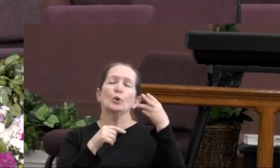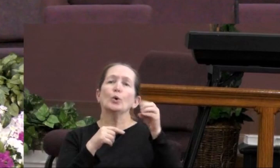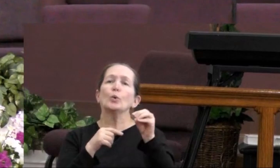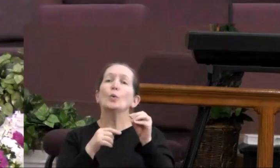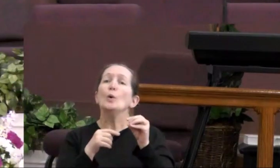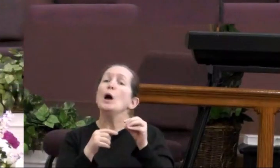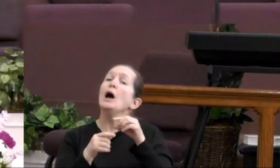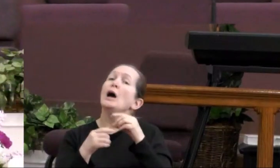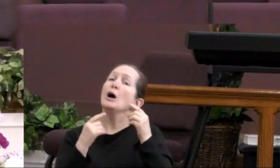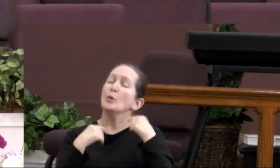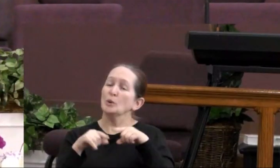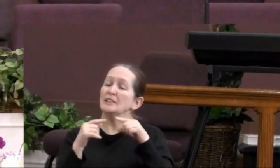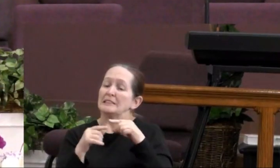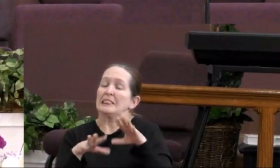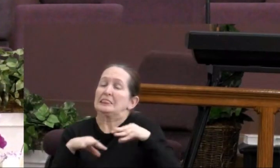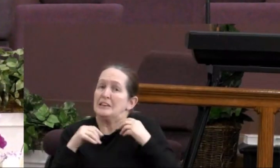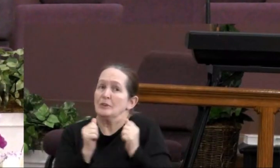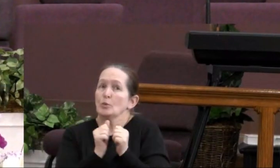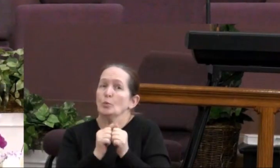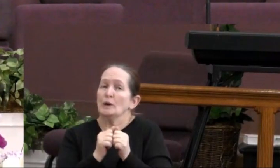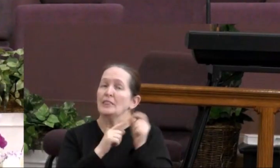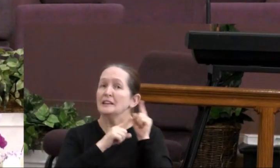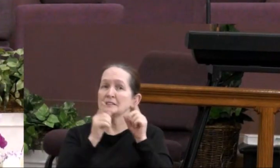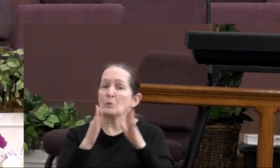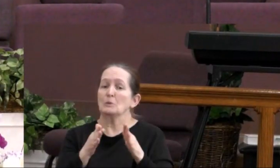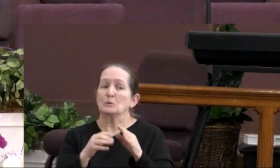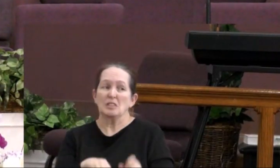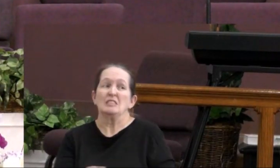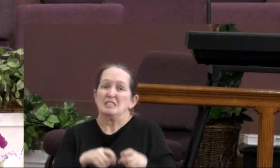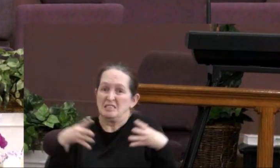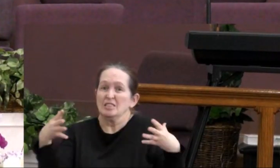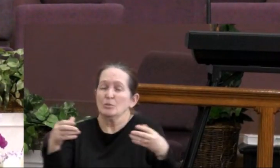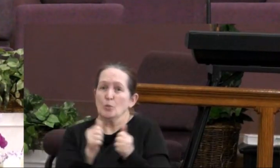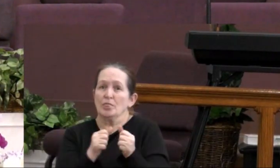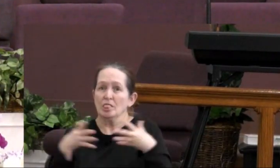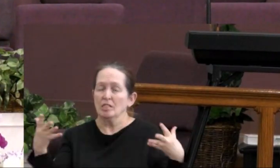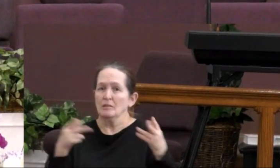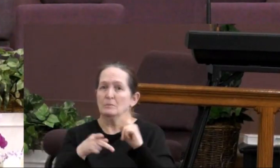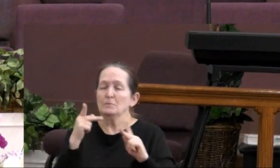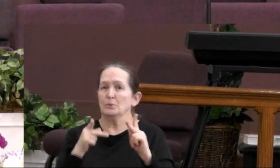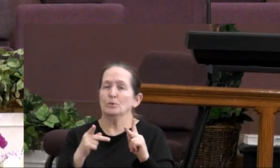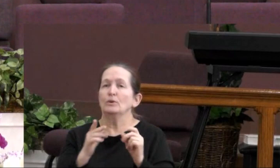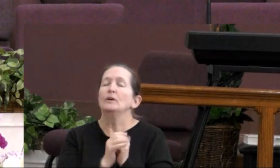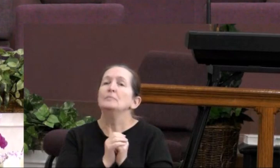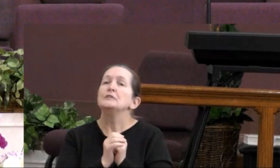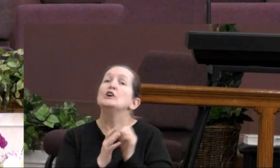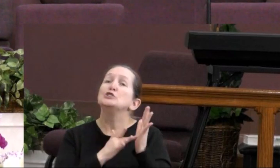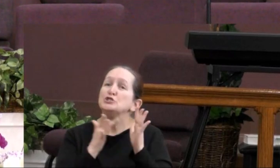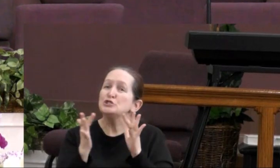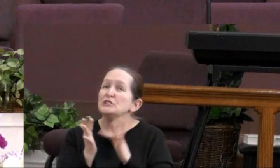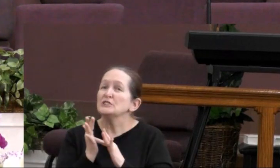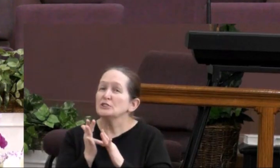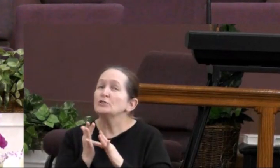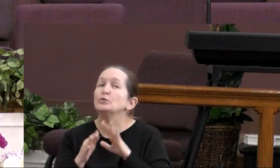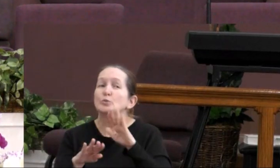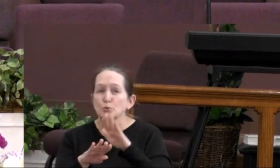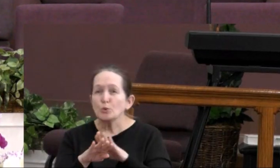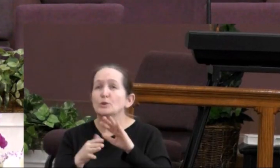was leaving Jericho with his disciples and a large crowd, Jesus was on a mission. Jesus was on a